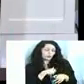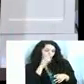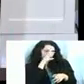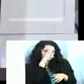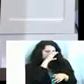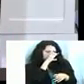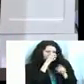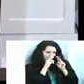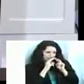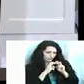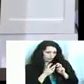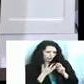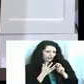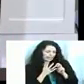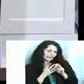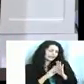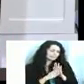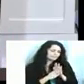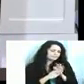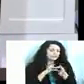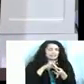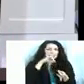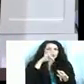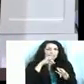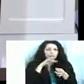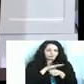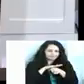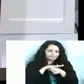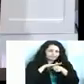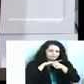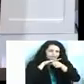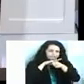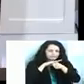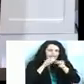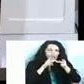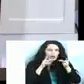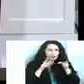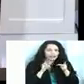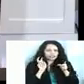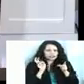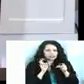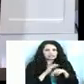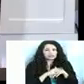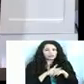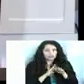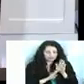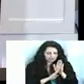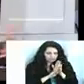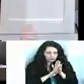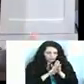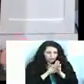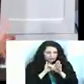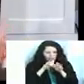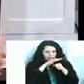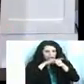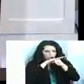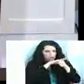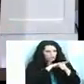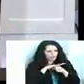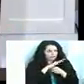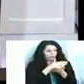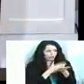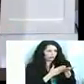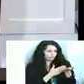spiritual locations might look like in order that we can therefore grow in that particular area of our lives. And that doesn't mean that we